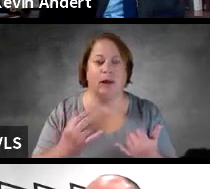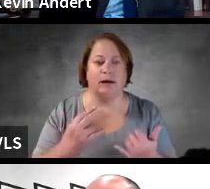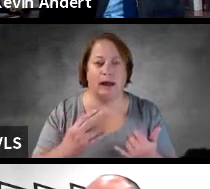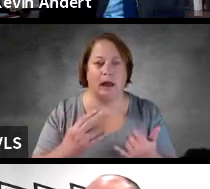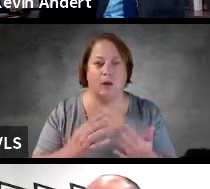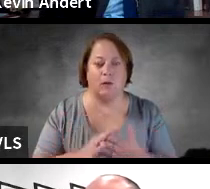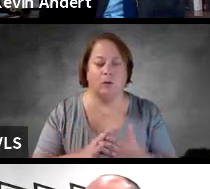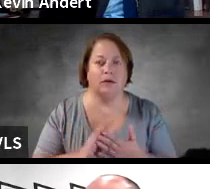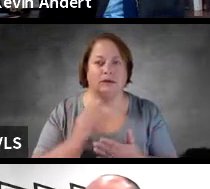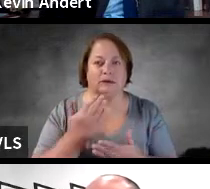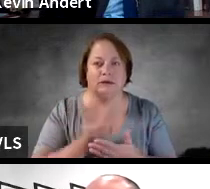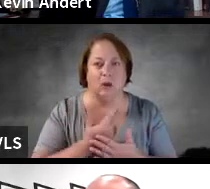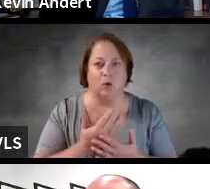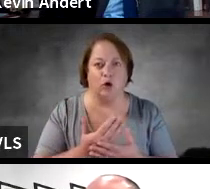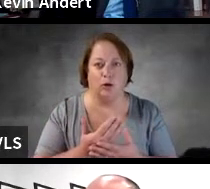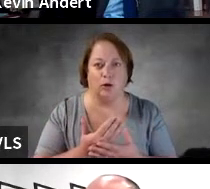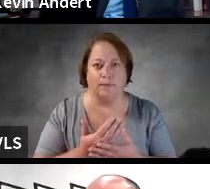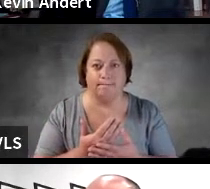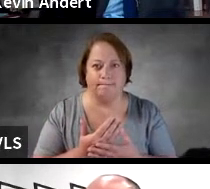our